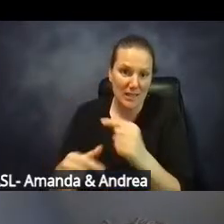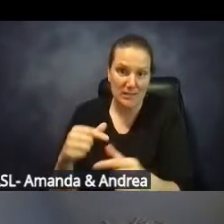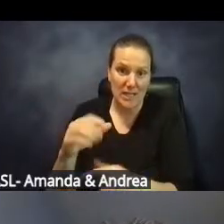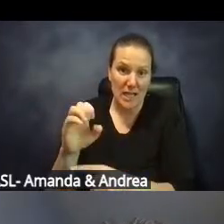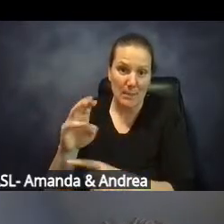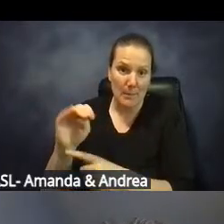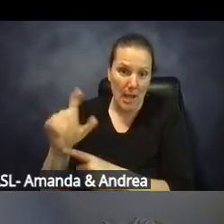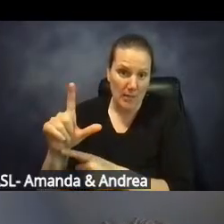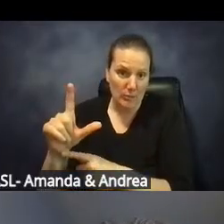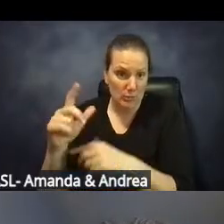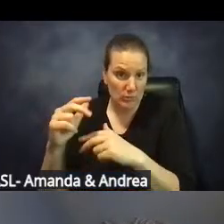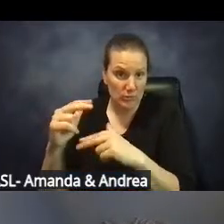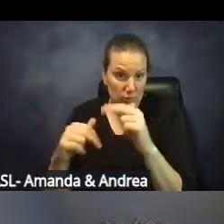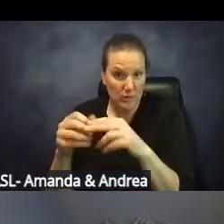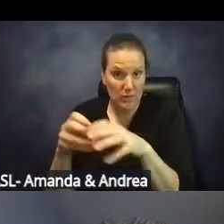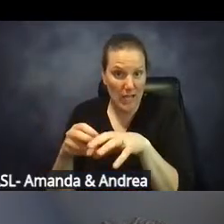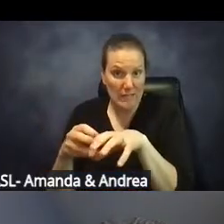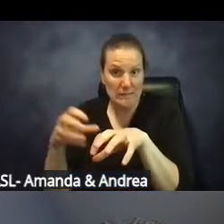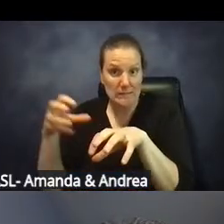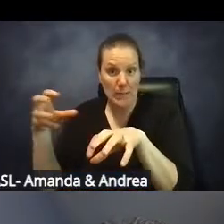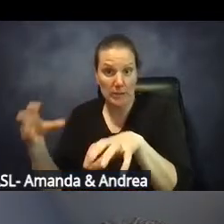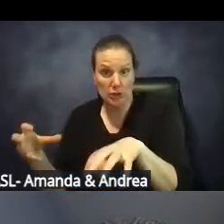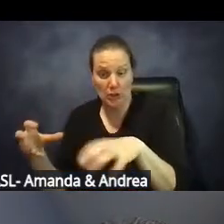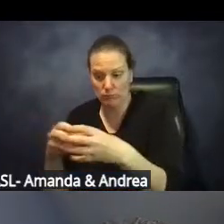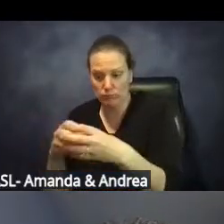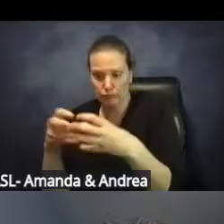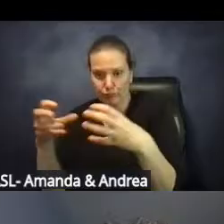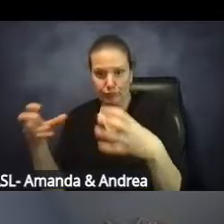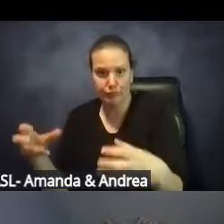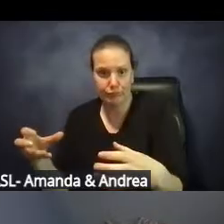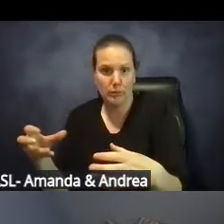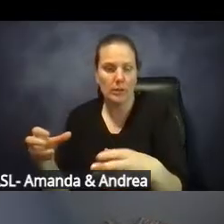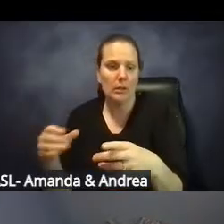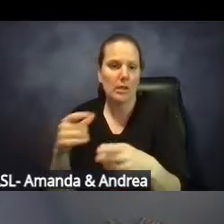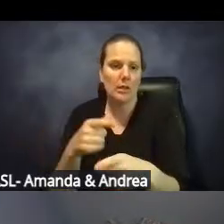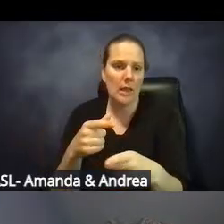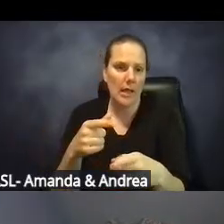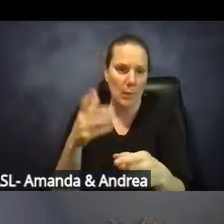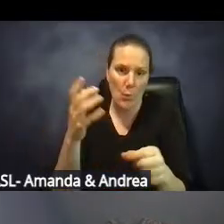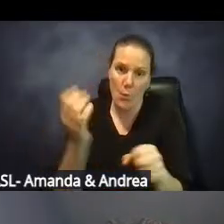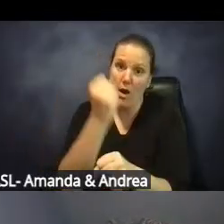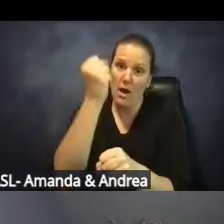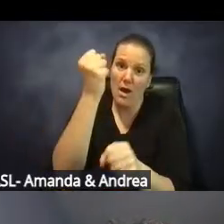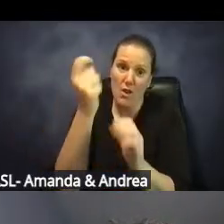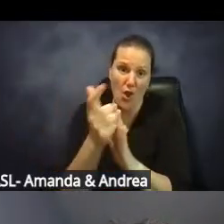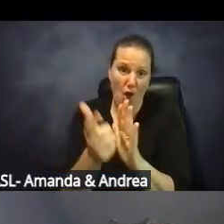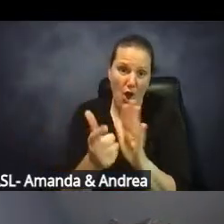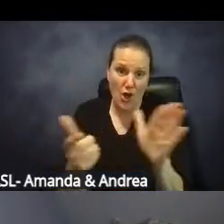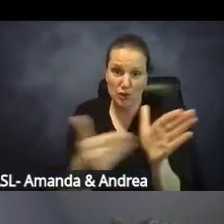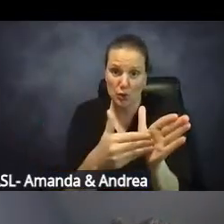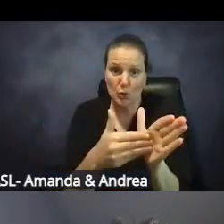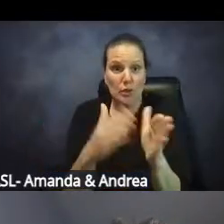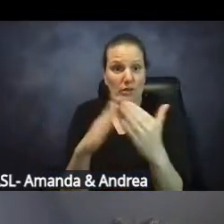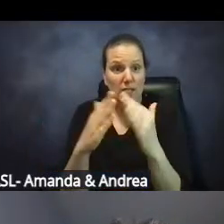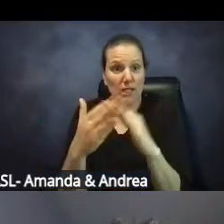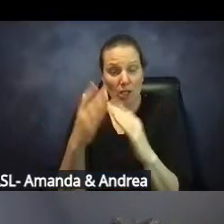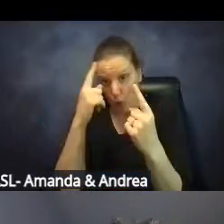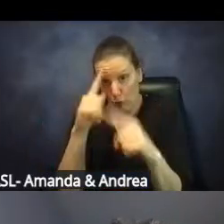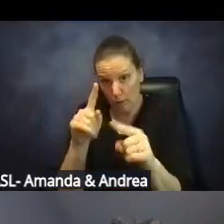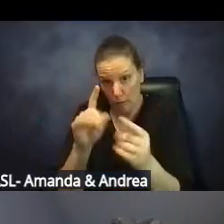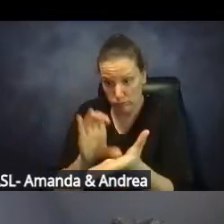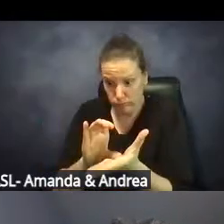Emanuel's expansion. And they won that lawsuit, and the city agreed to pay